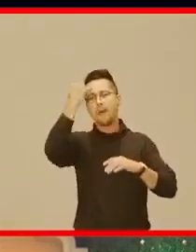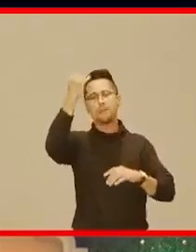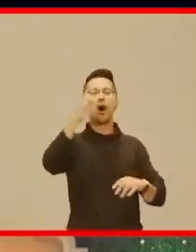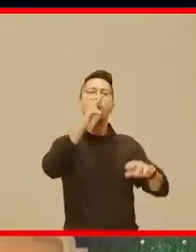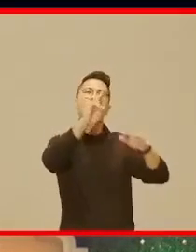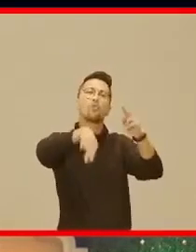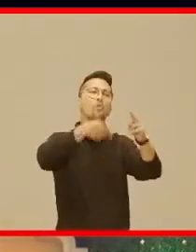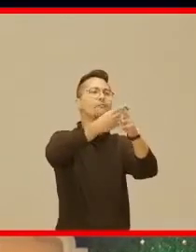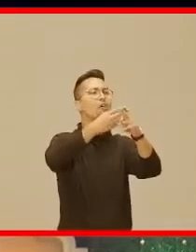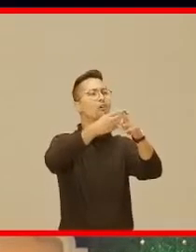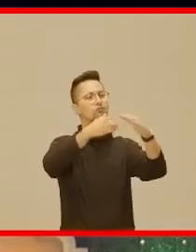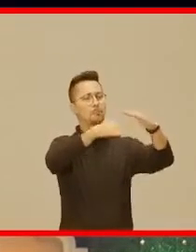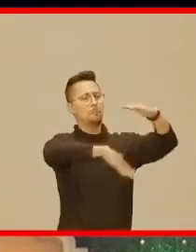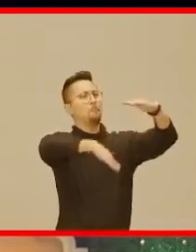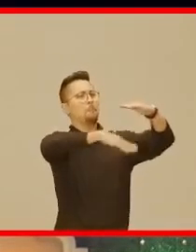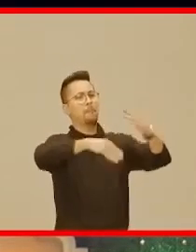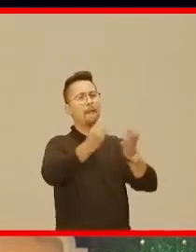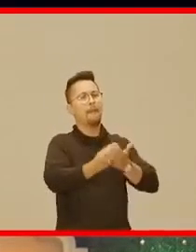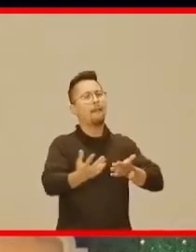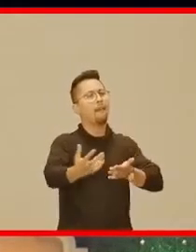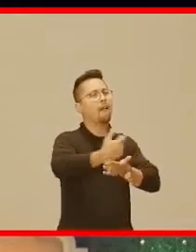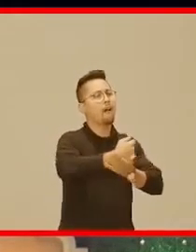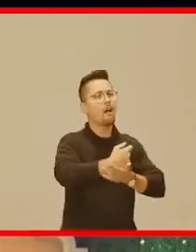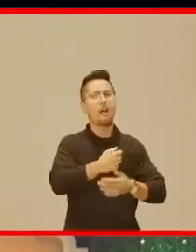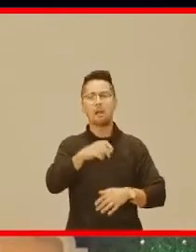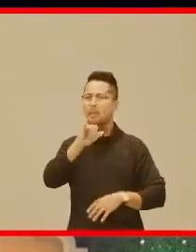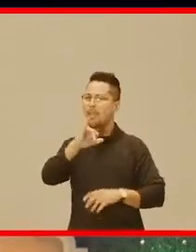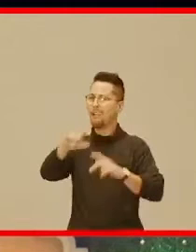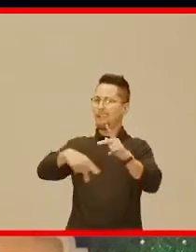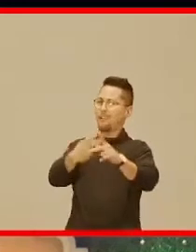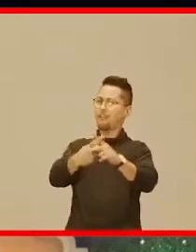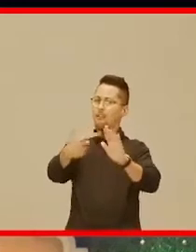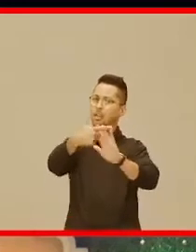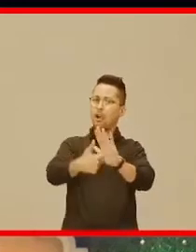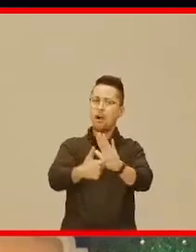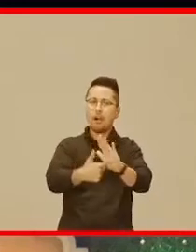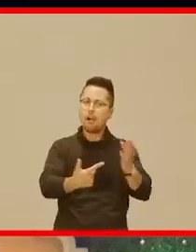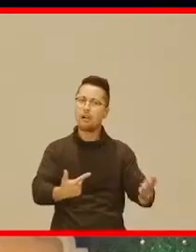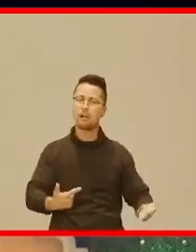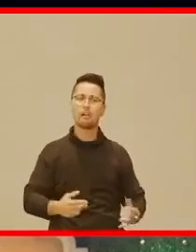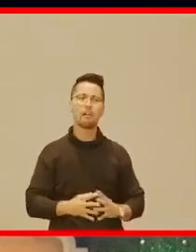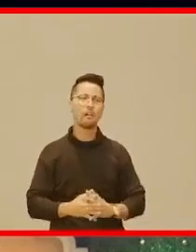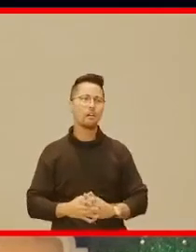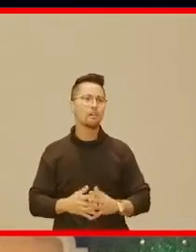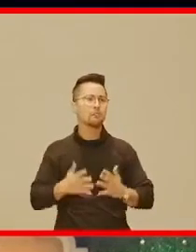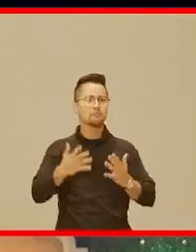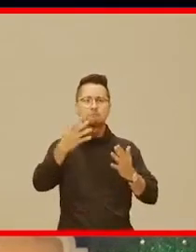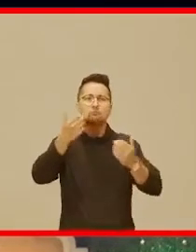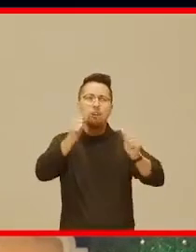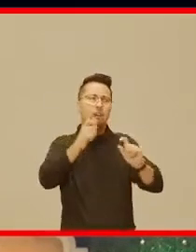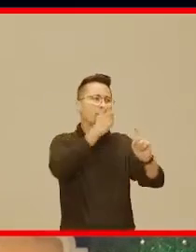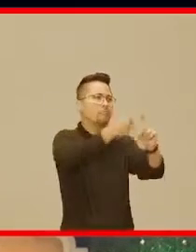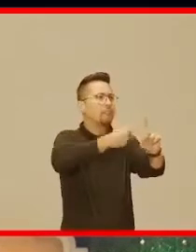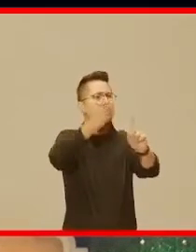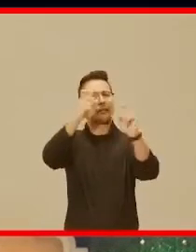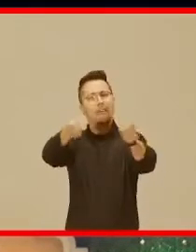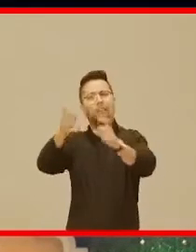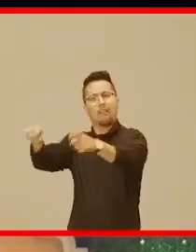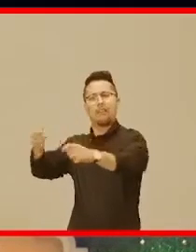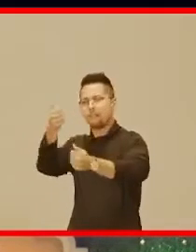type of policy to try to get at least every single American like $1,000 a month. And I know for the